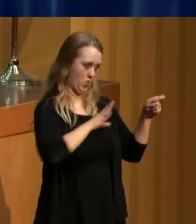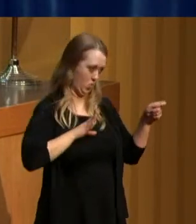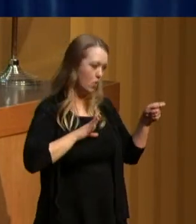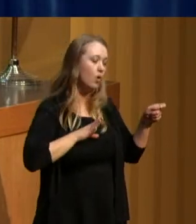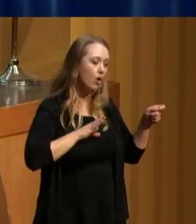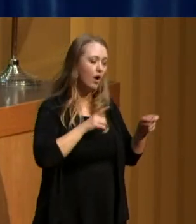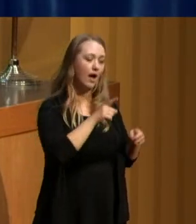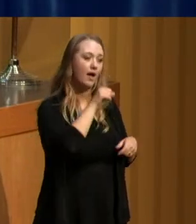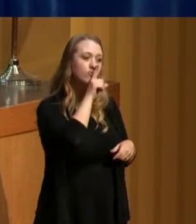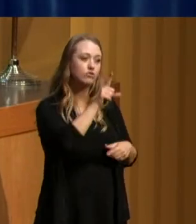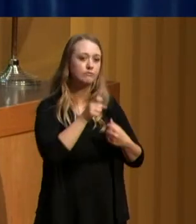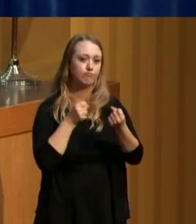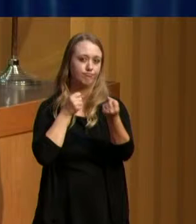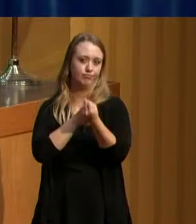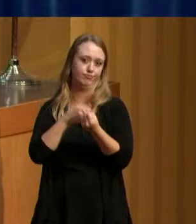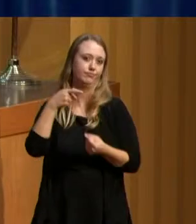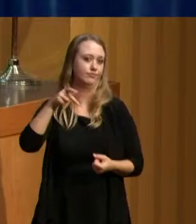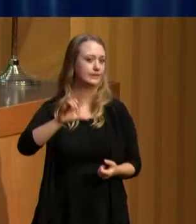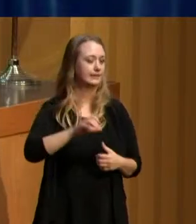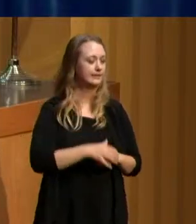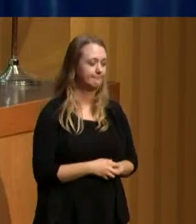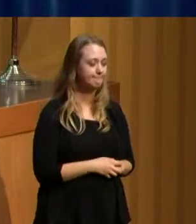real friend to PC.